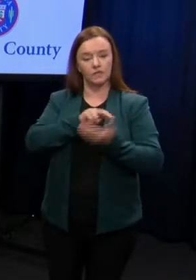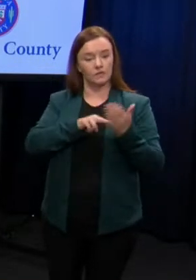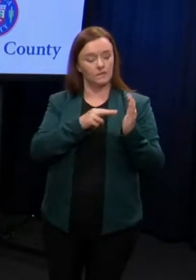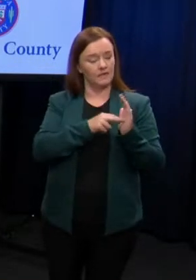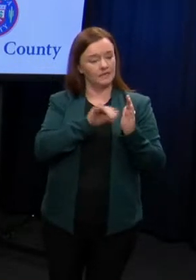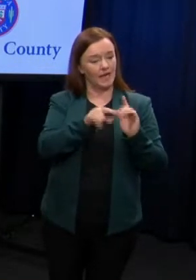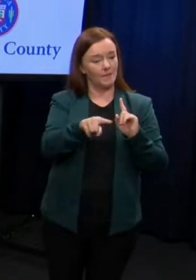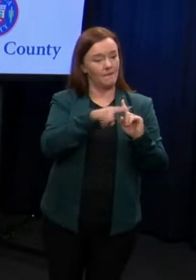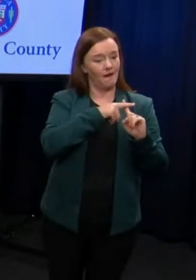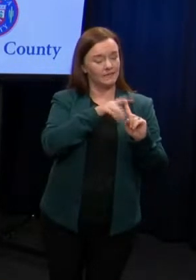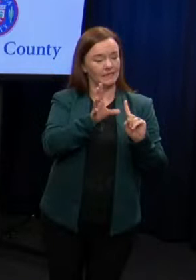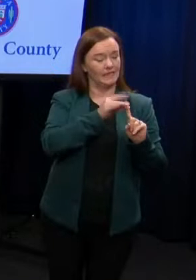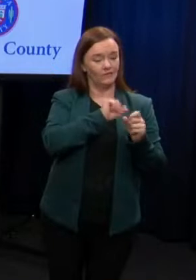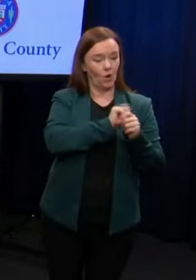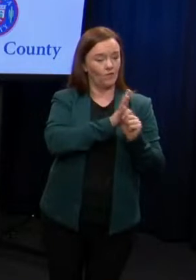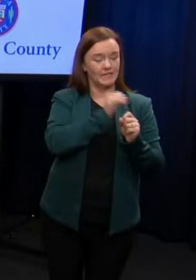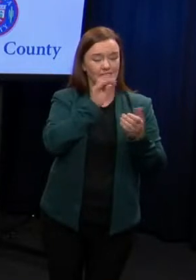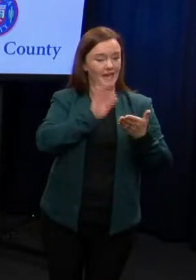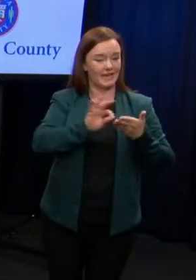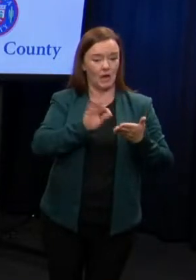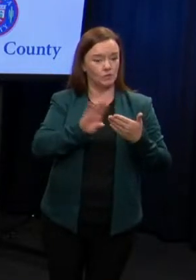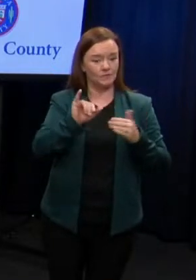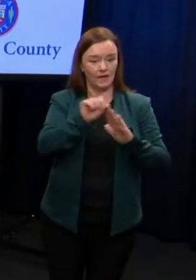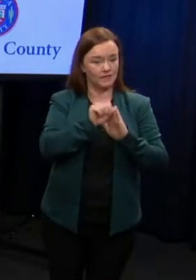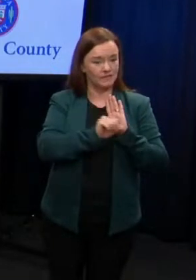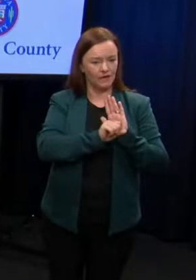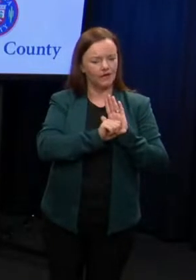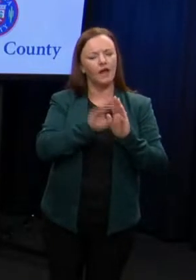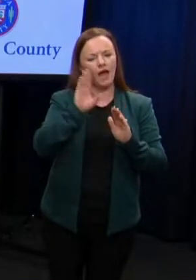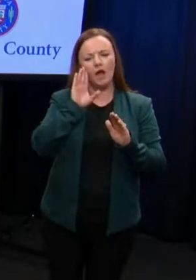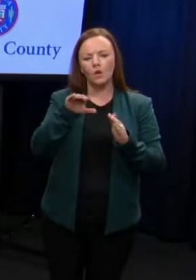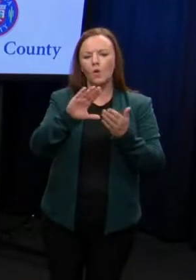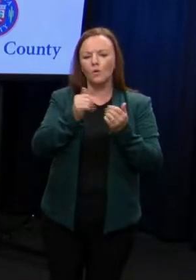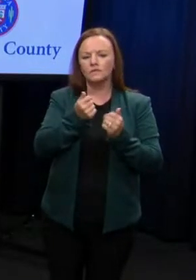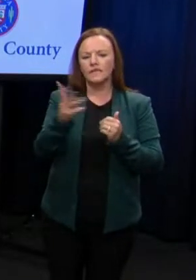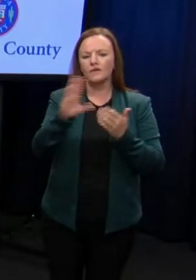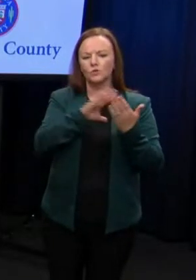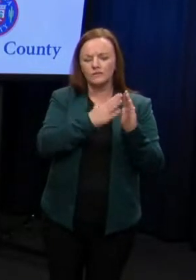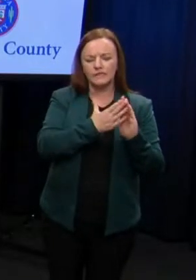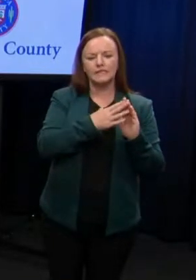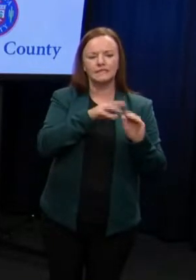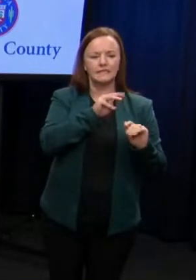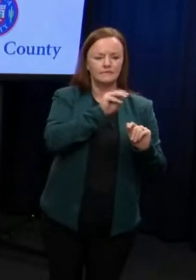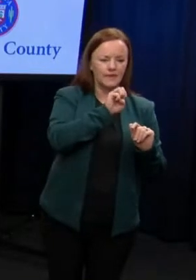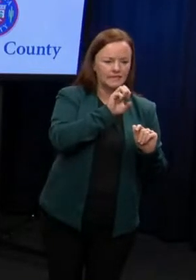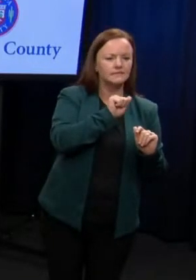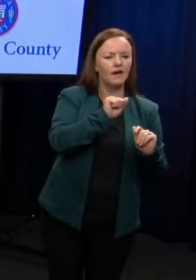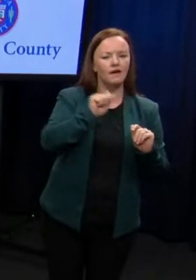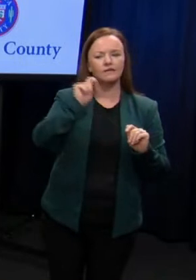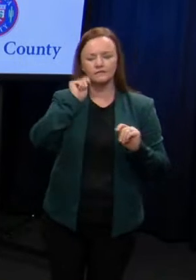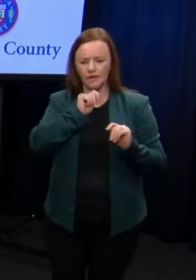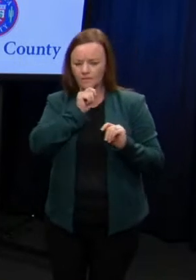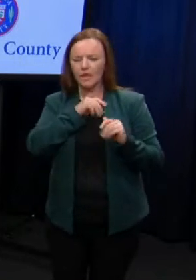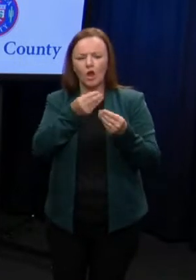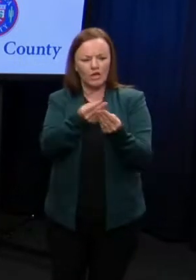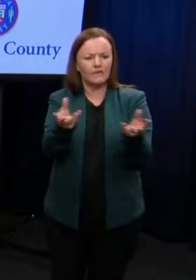positive cases aren't being counted by the state. And I know several cities, including Mesa and Tempe, are giving out free COVID-19 home rapid tests and